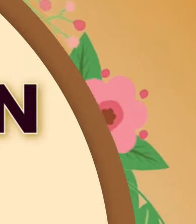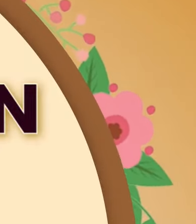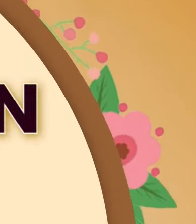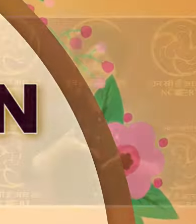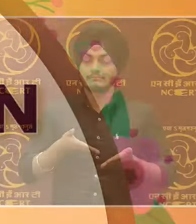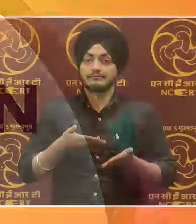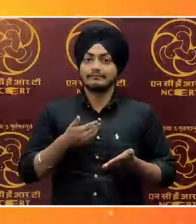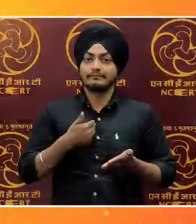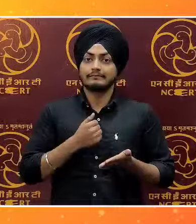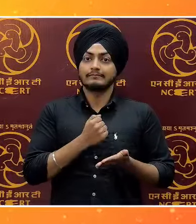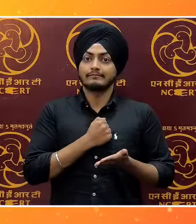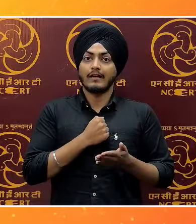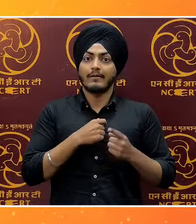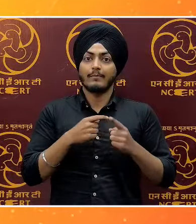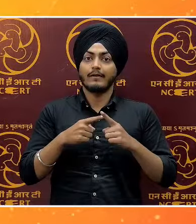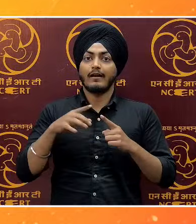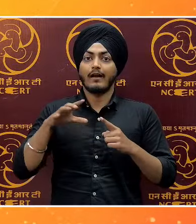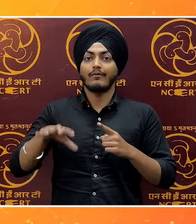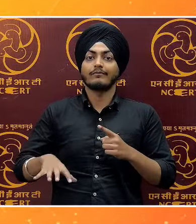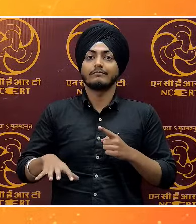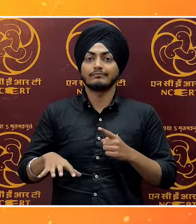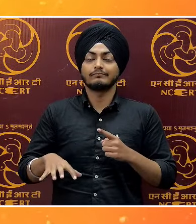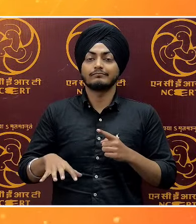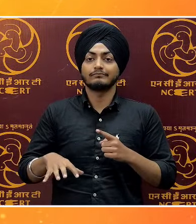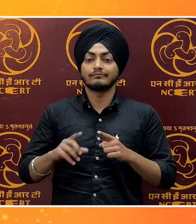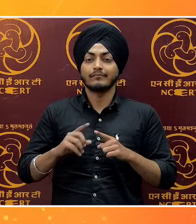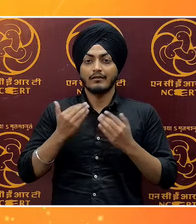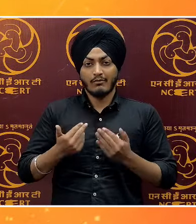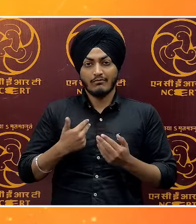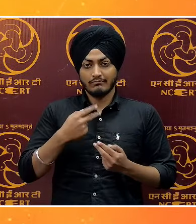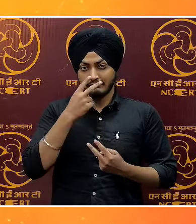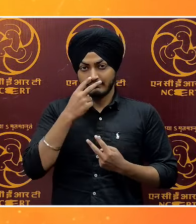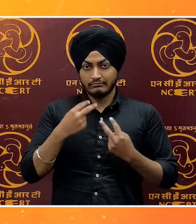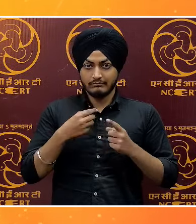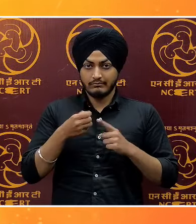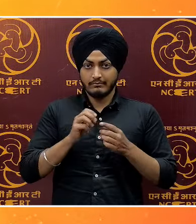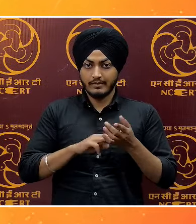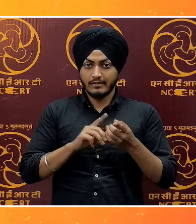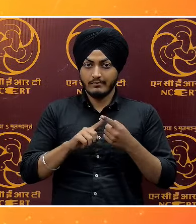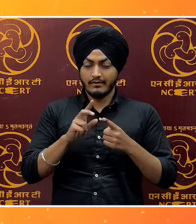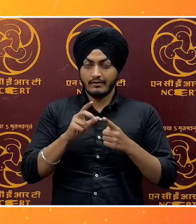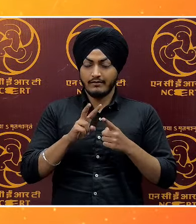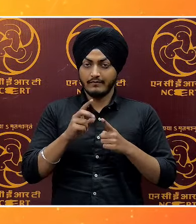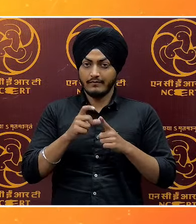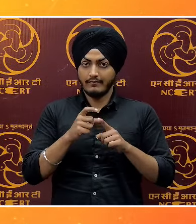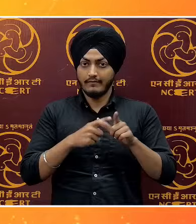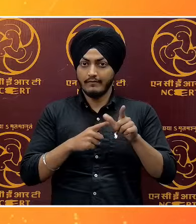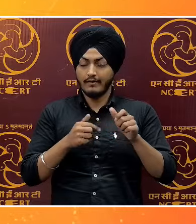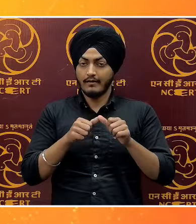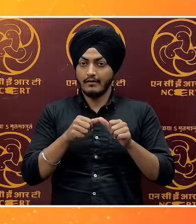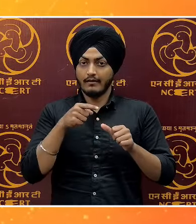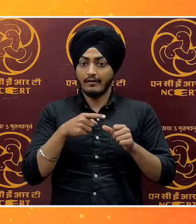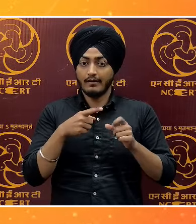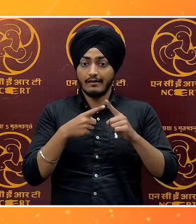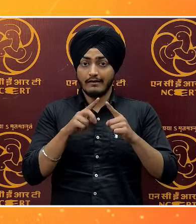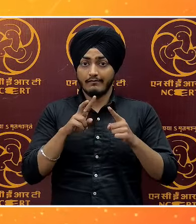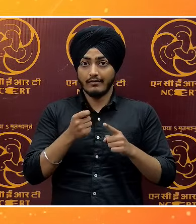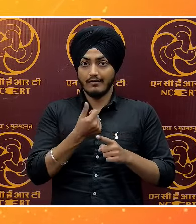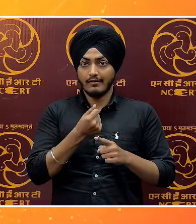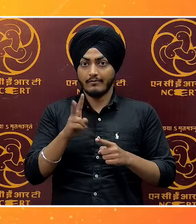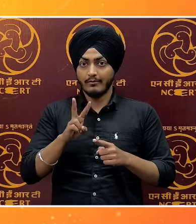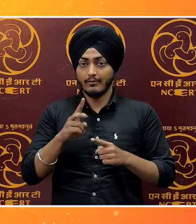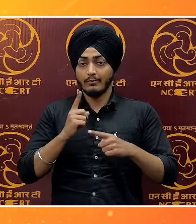the subject English. Yes, so apart from watching us on PM eVidya channel number 2, you're also watching us on our YouTube